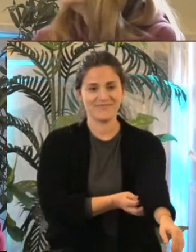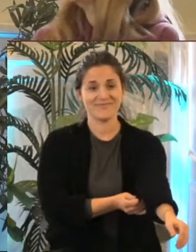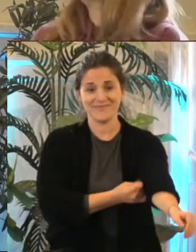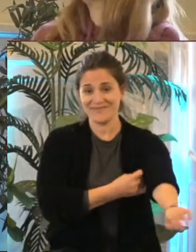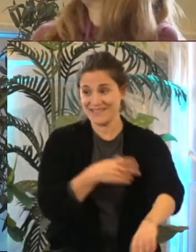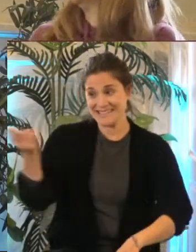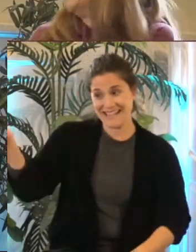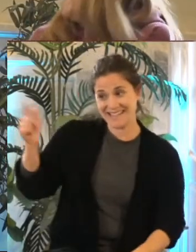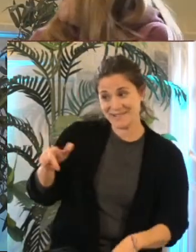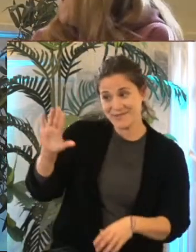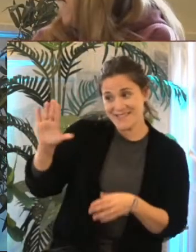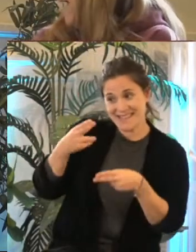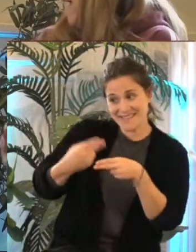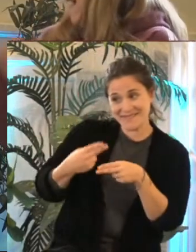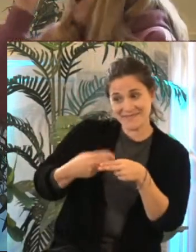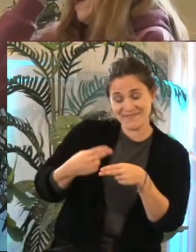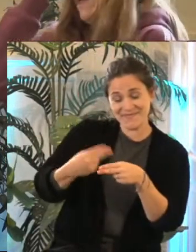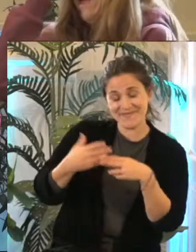name.